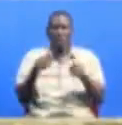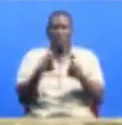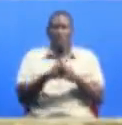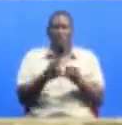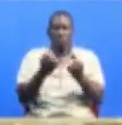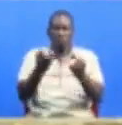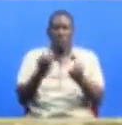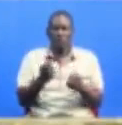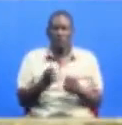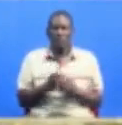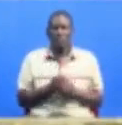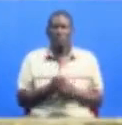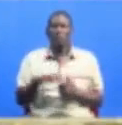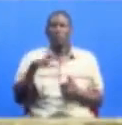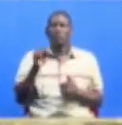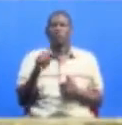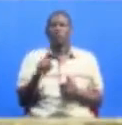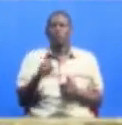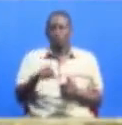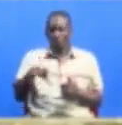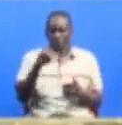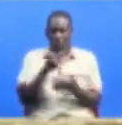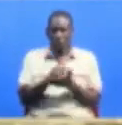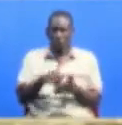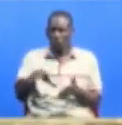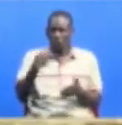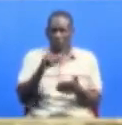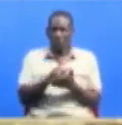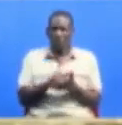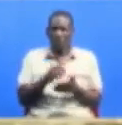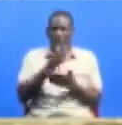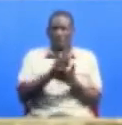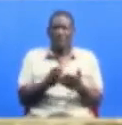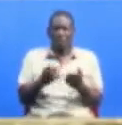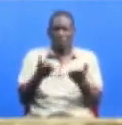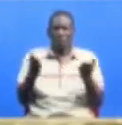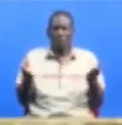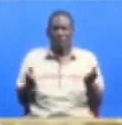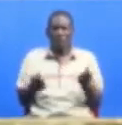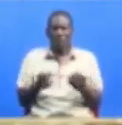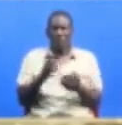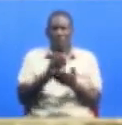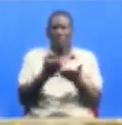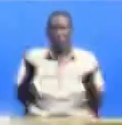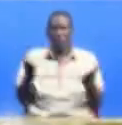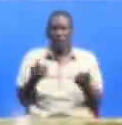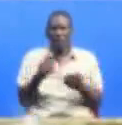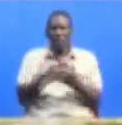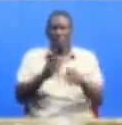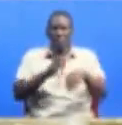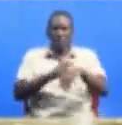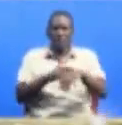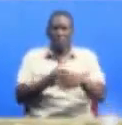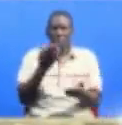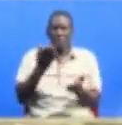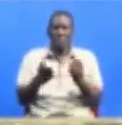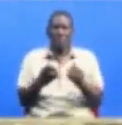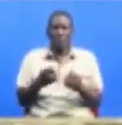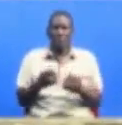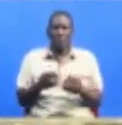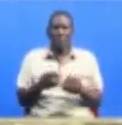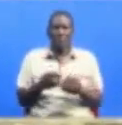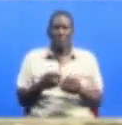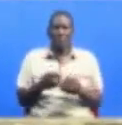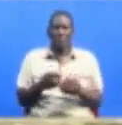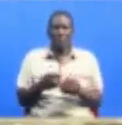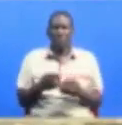as required. So you'll find that some of the things some of the time maybe you're